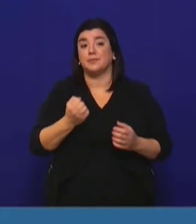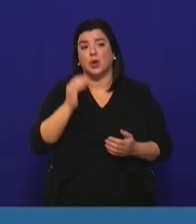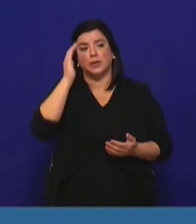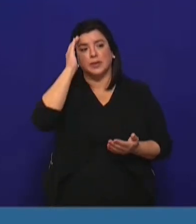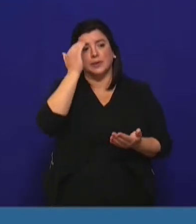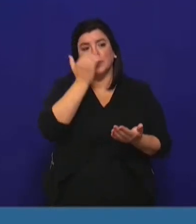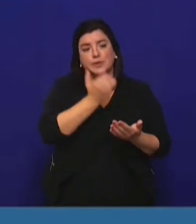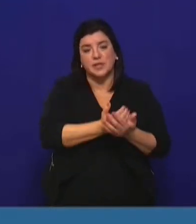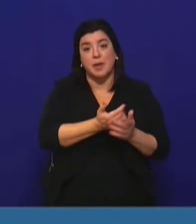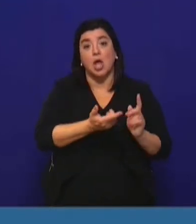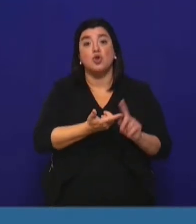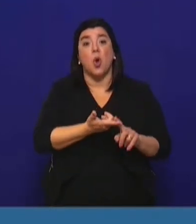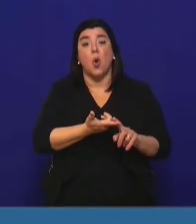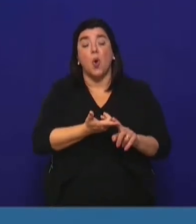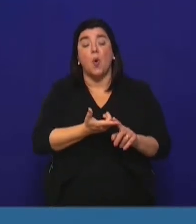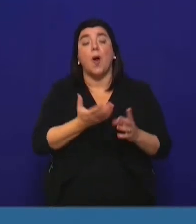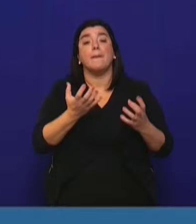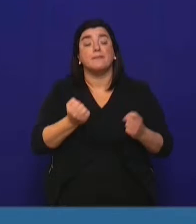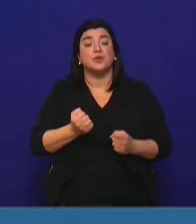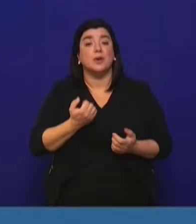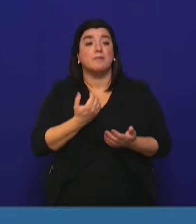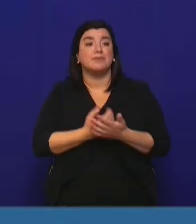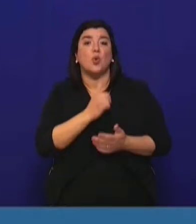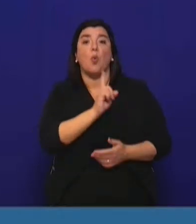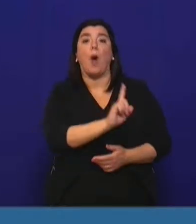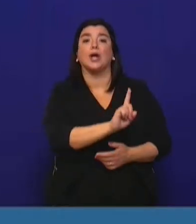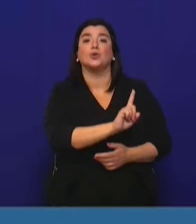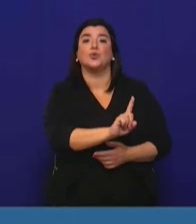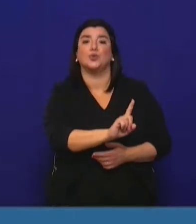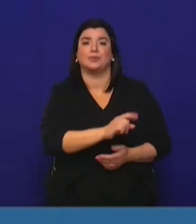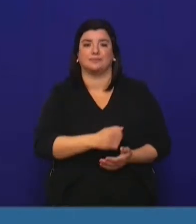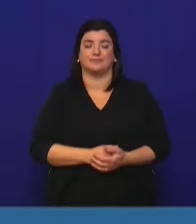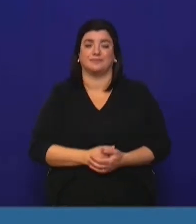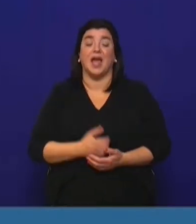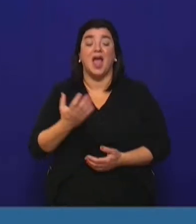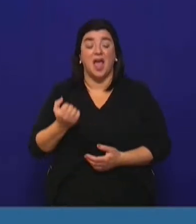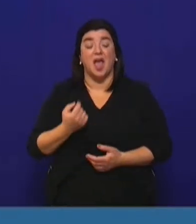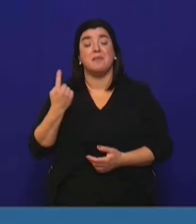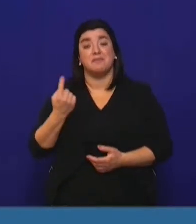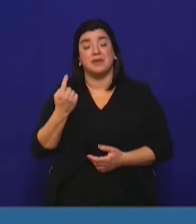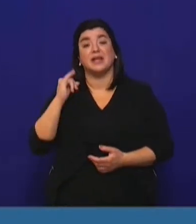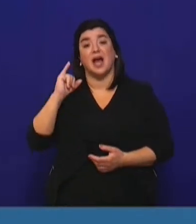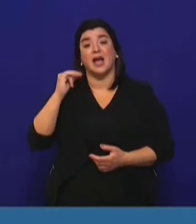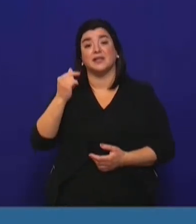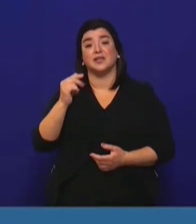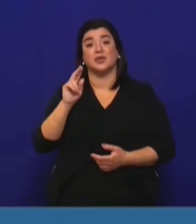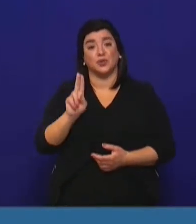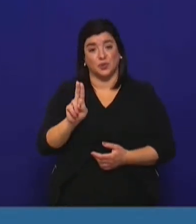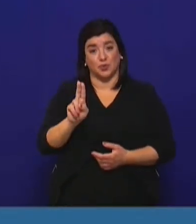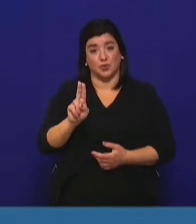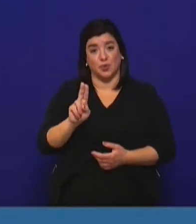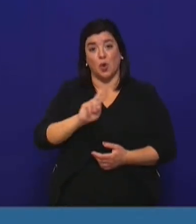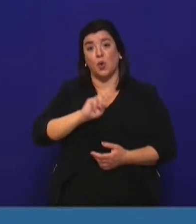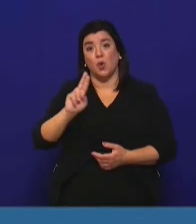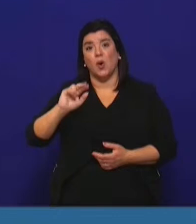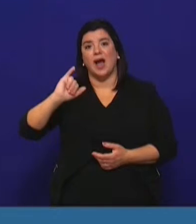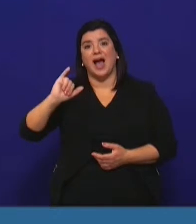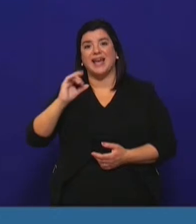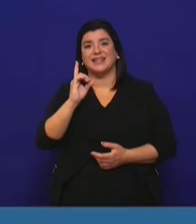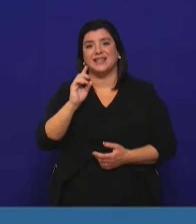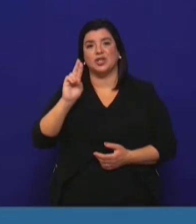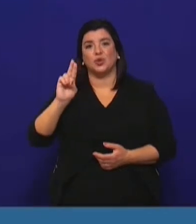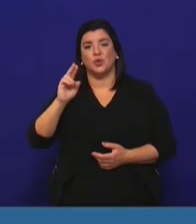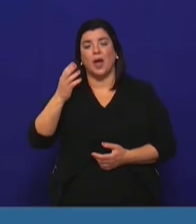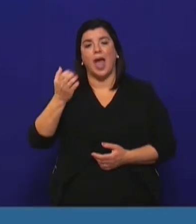iżolazzjoni. Fl-ITU għandna 20 persuna li qed jieħu l-kura. F'Mater Dei l-Infectious Disease Unit għandna 8